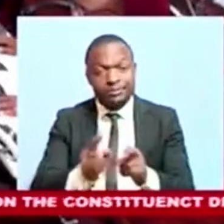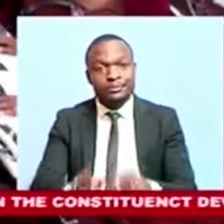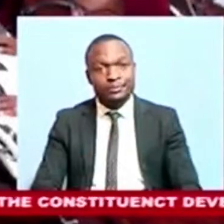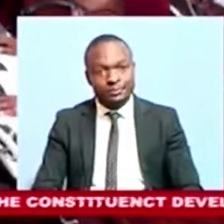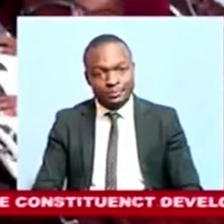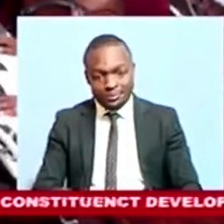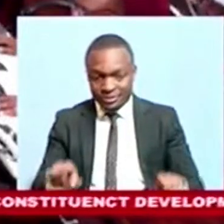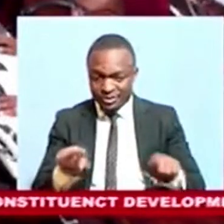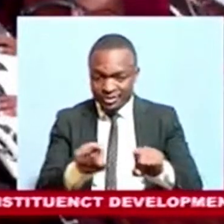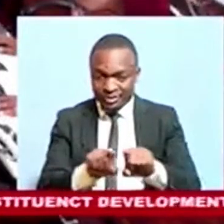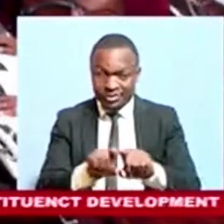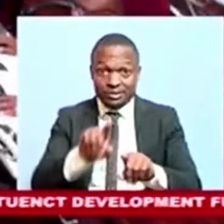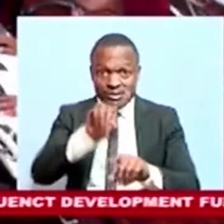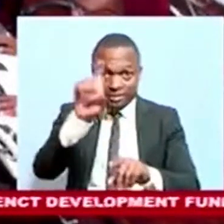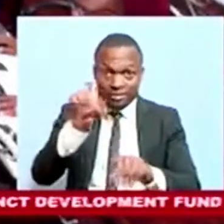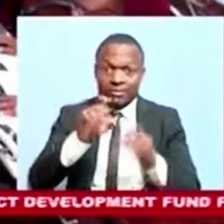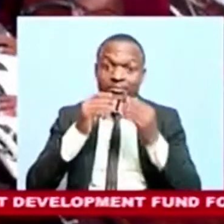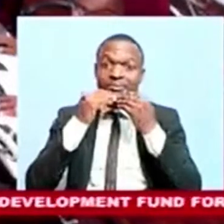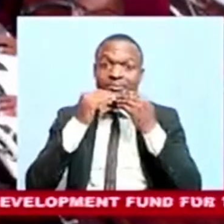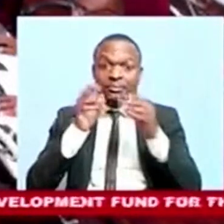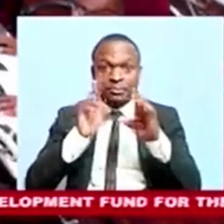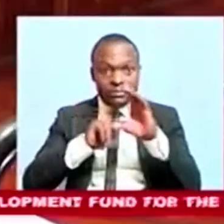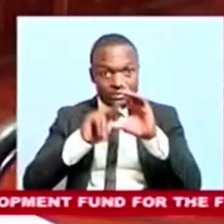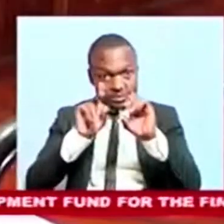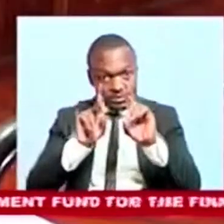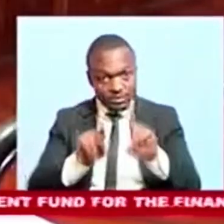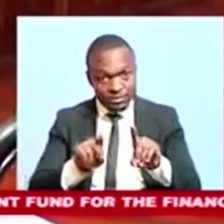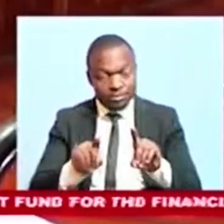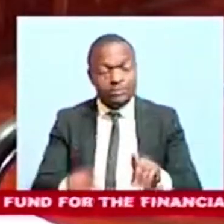same. Thank you, Chair.